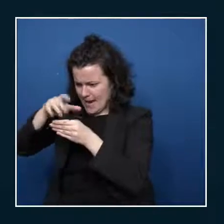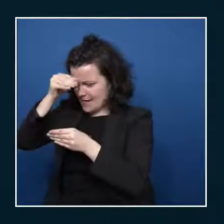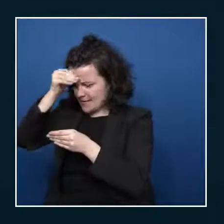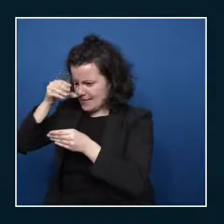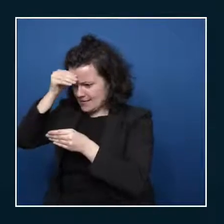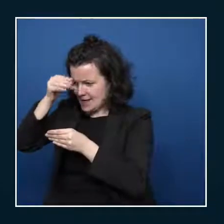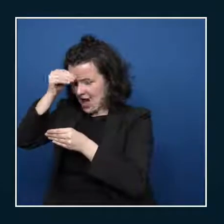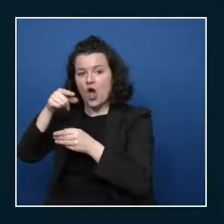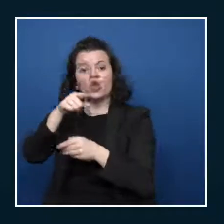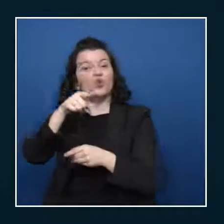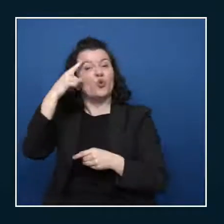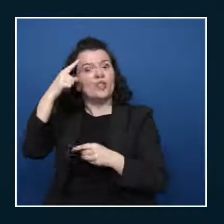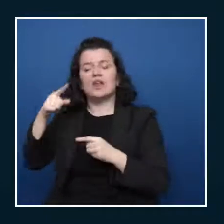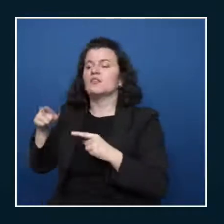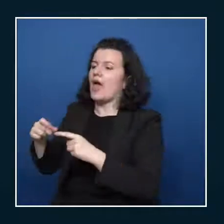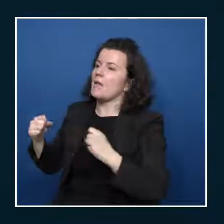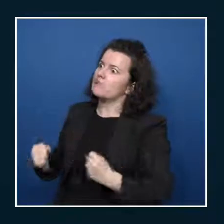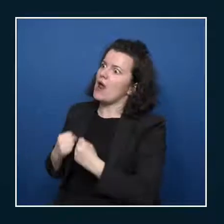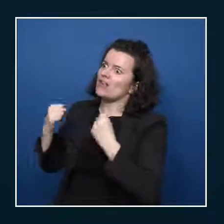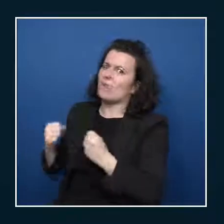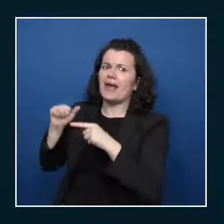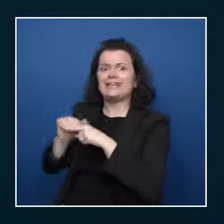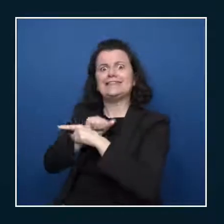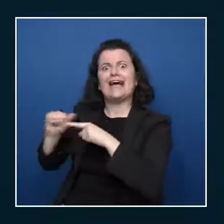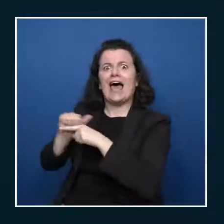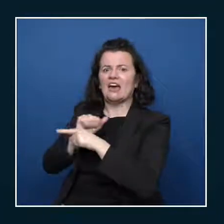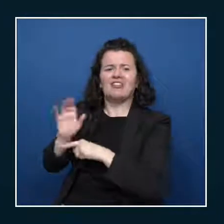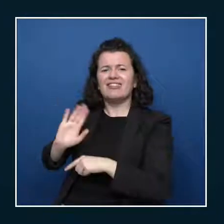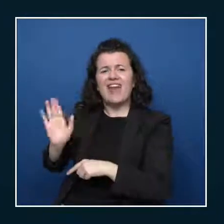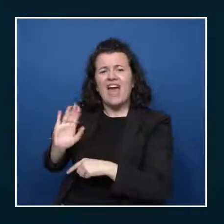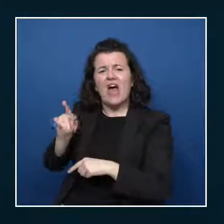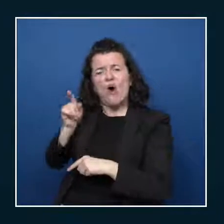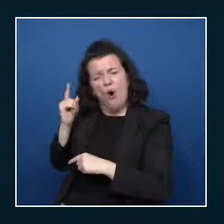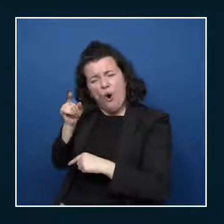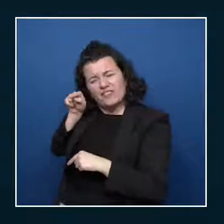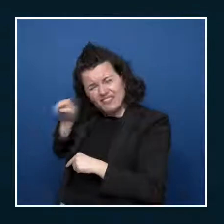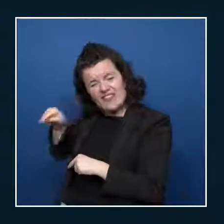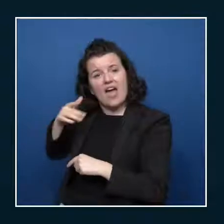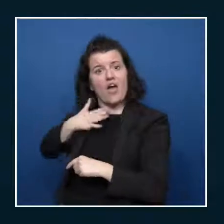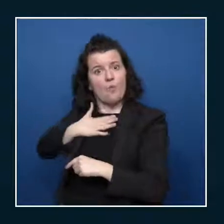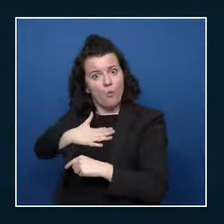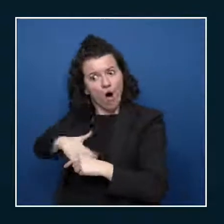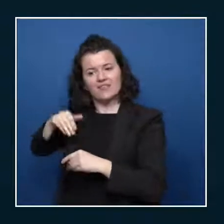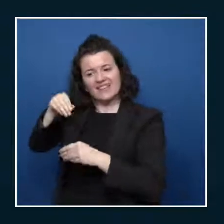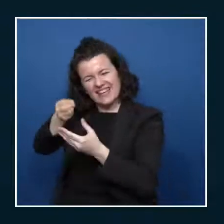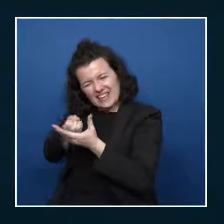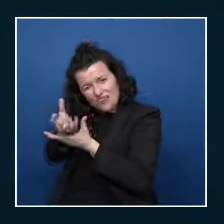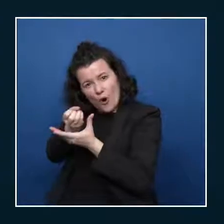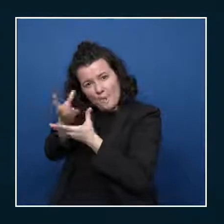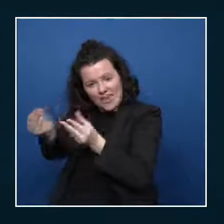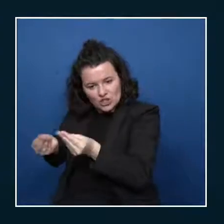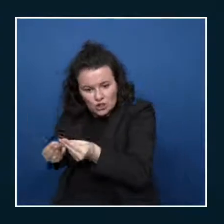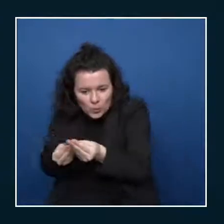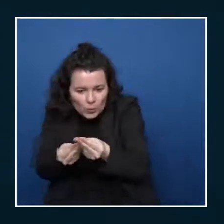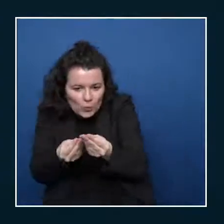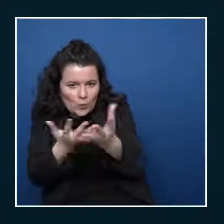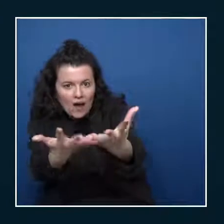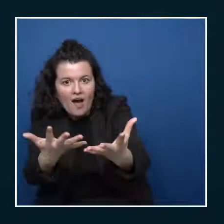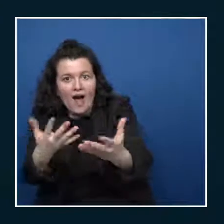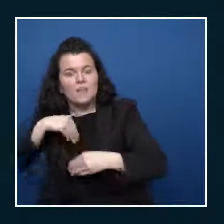really hard to convey information in a really, like, stressful situation. That works for them.